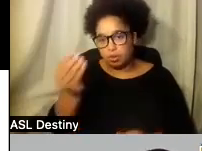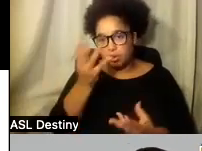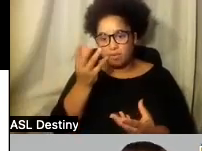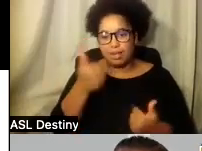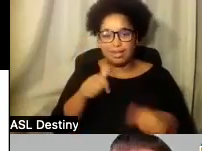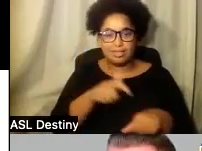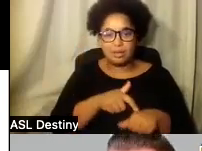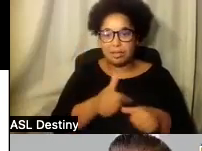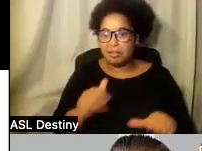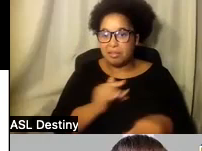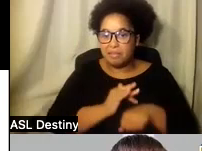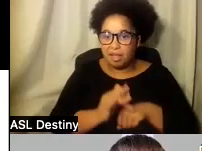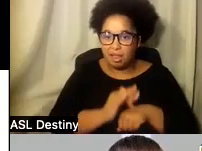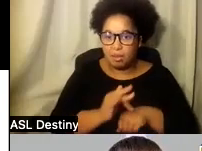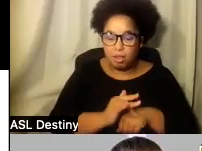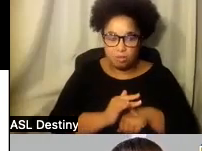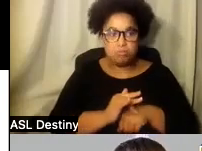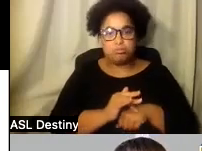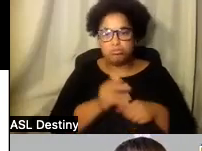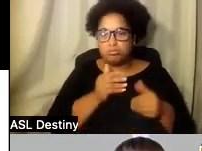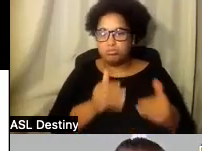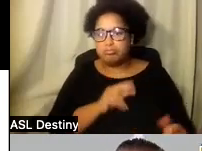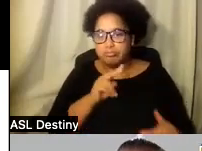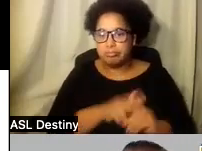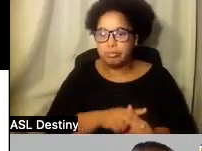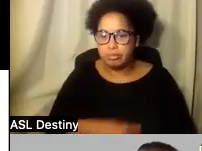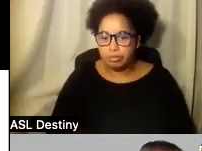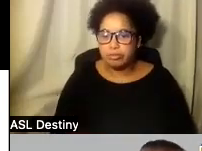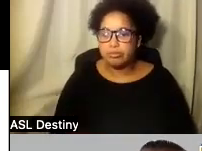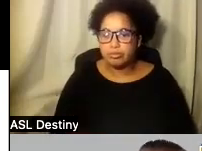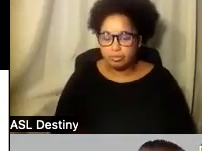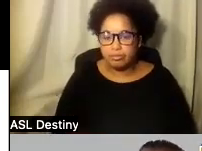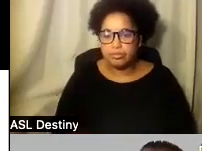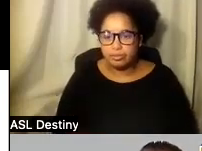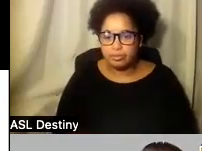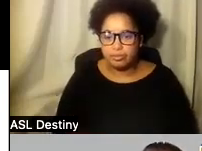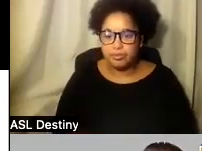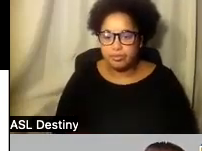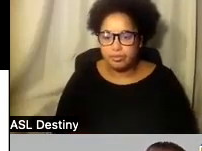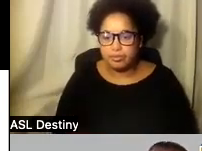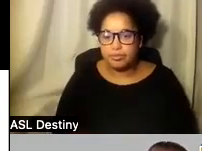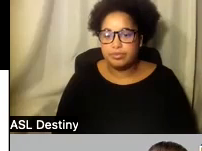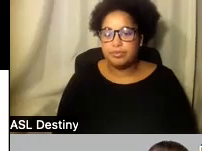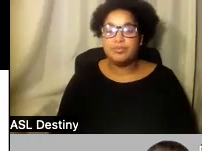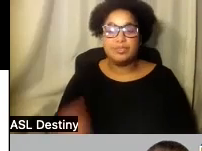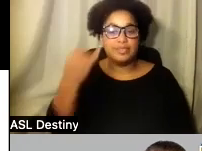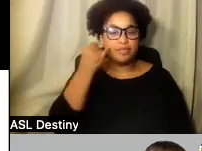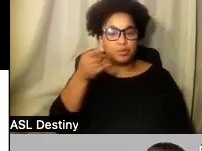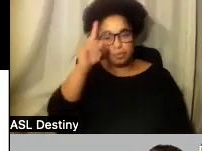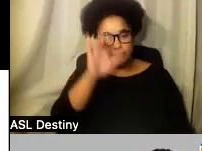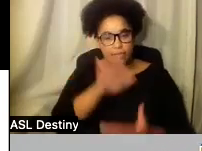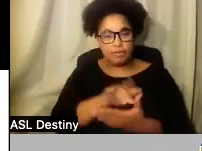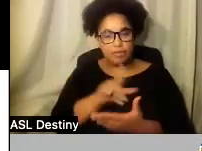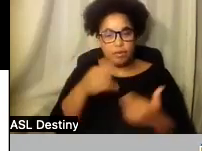anything becomes, anything of relevance to the program becomes available. If you believe that you have